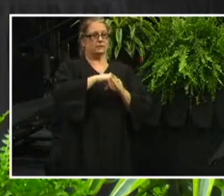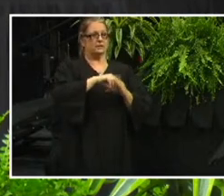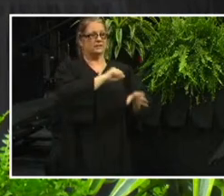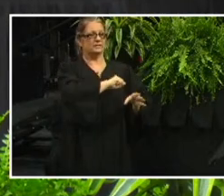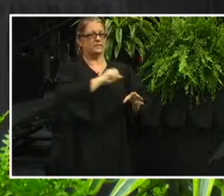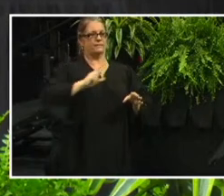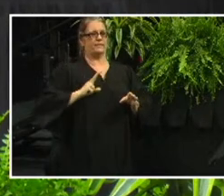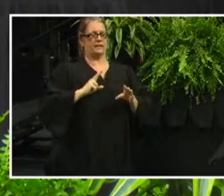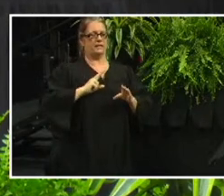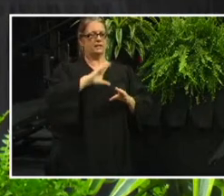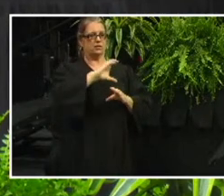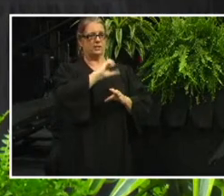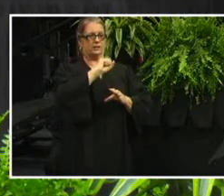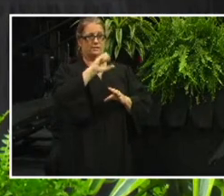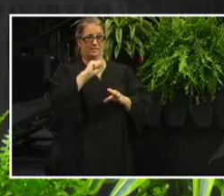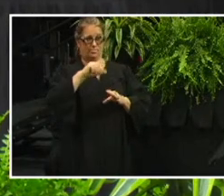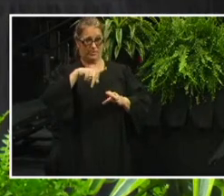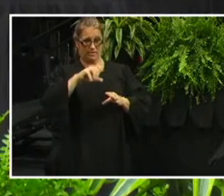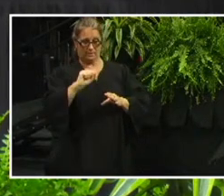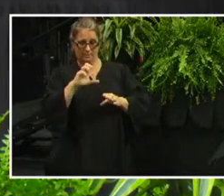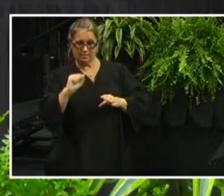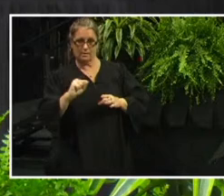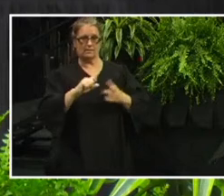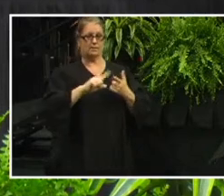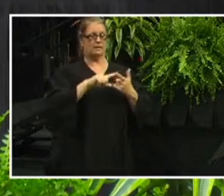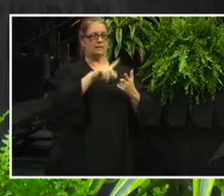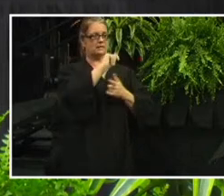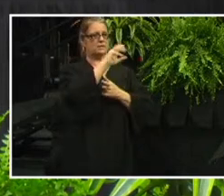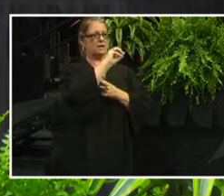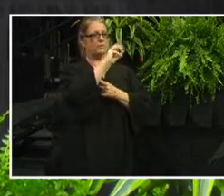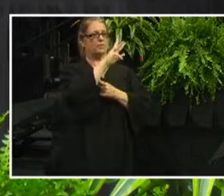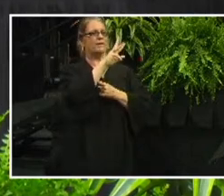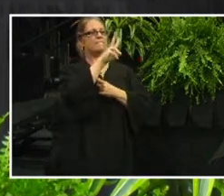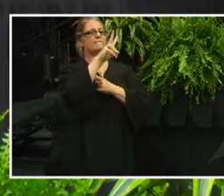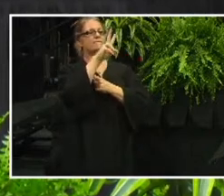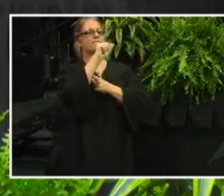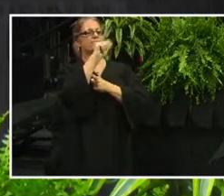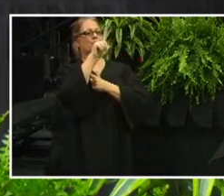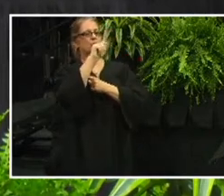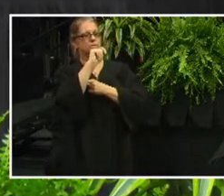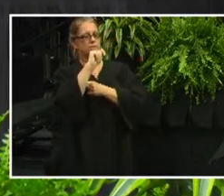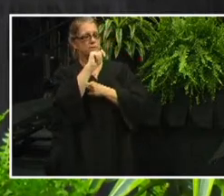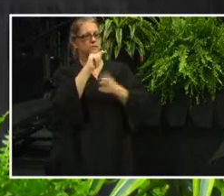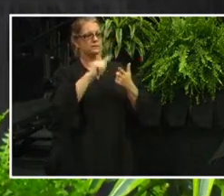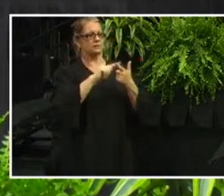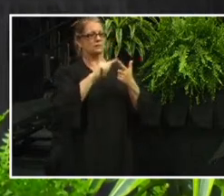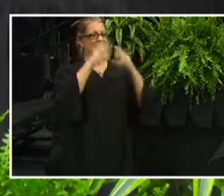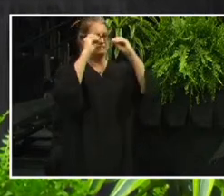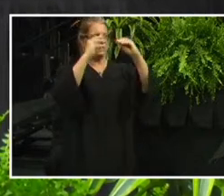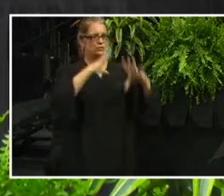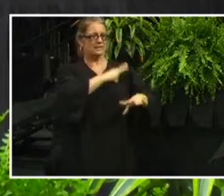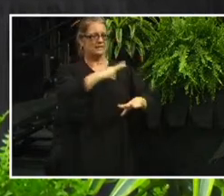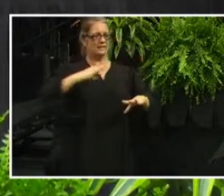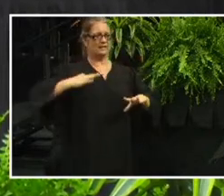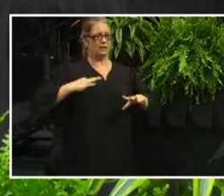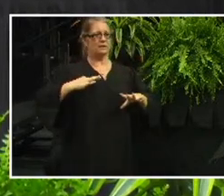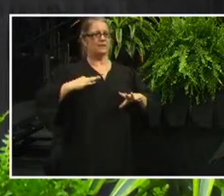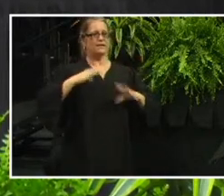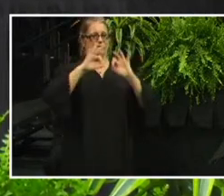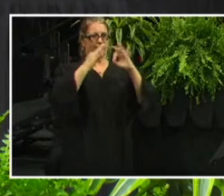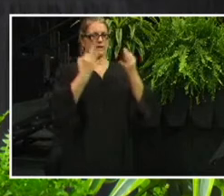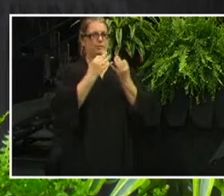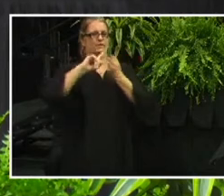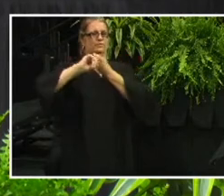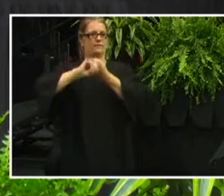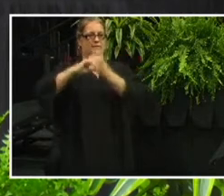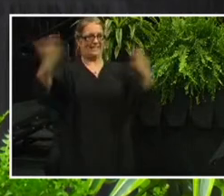School District staff, our principal, Ms. Tawn Foltz, the New Hampstead High School teachers and staff, New Hampstead families, friends,